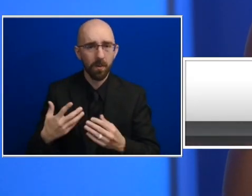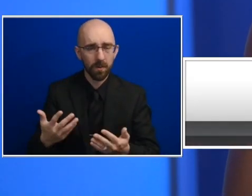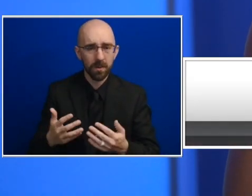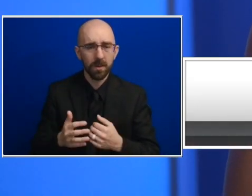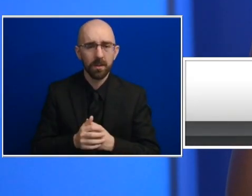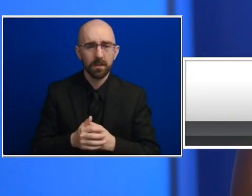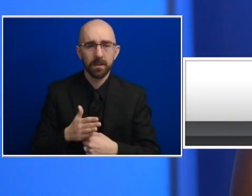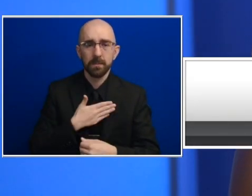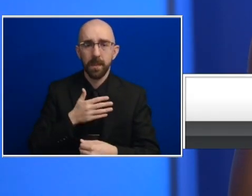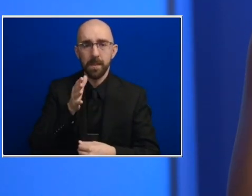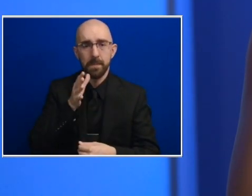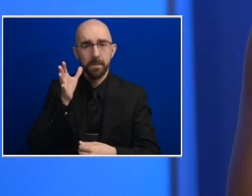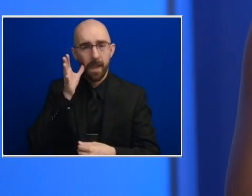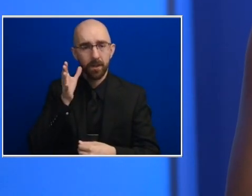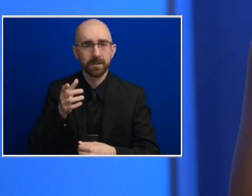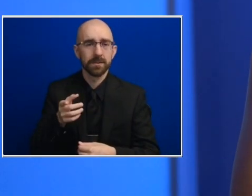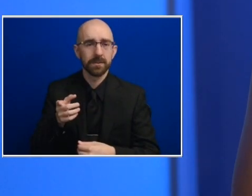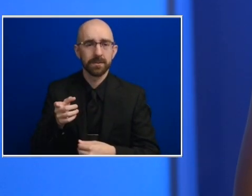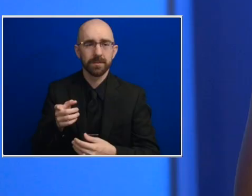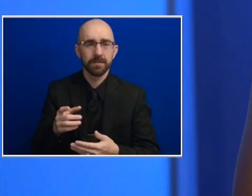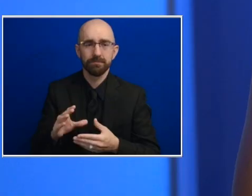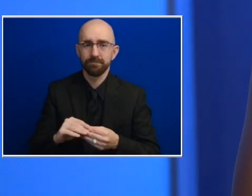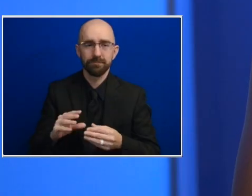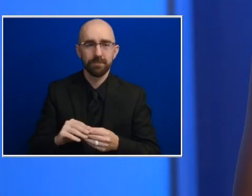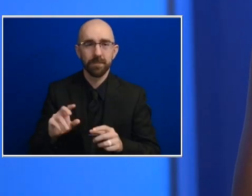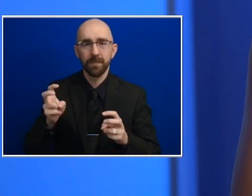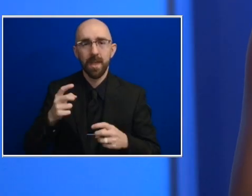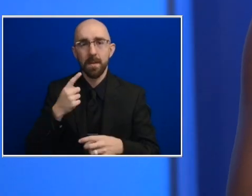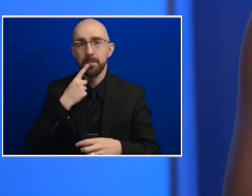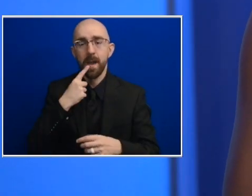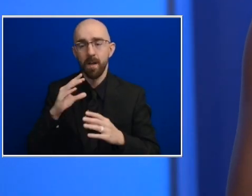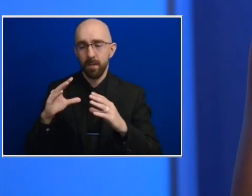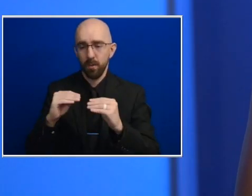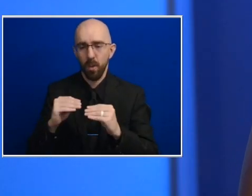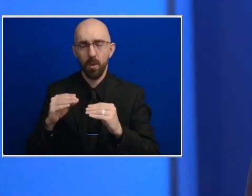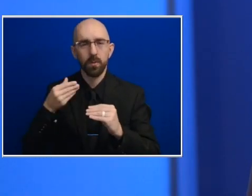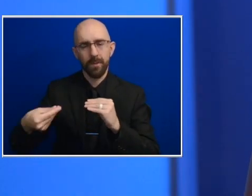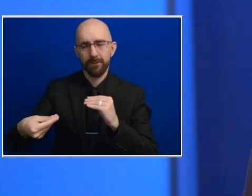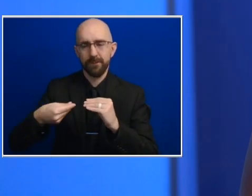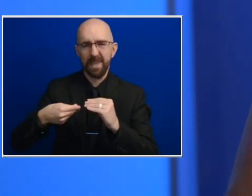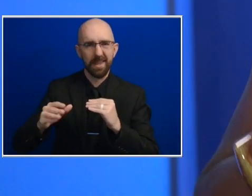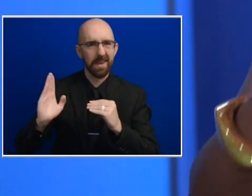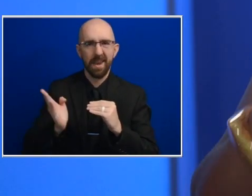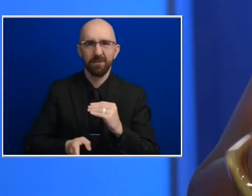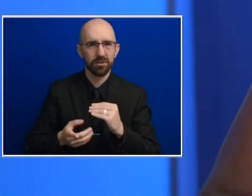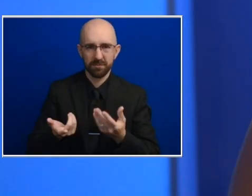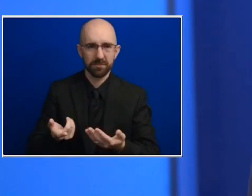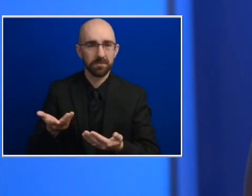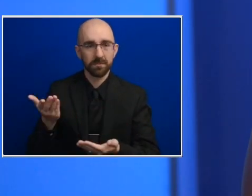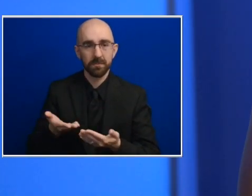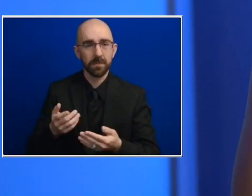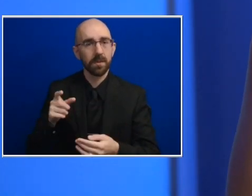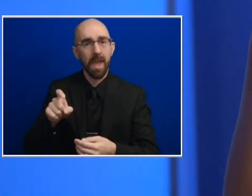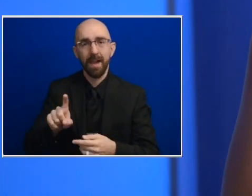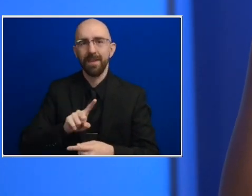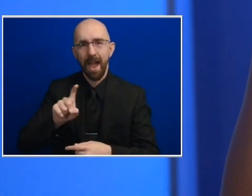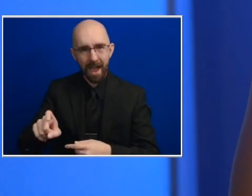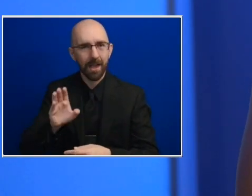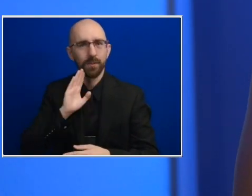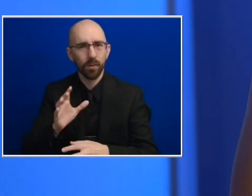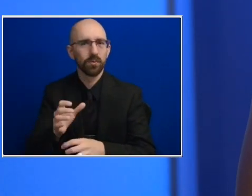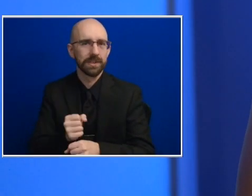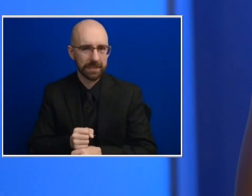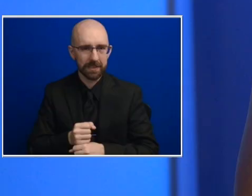parents say a closed mouth never gets fed. So ask and you may receive. Ask and actually you shall receive. So